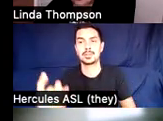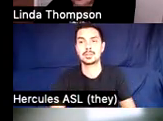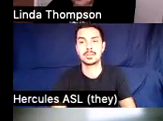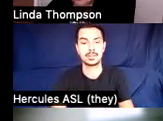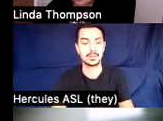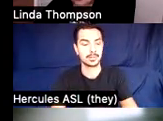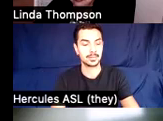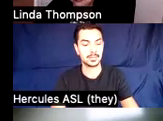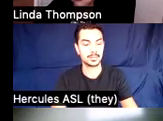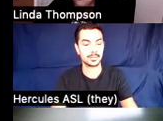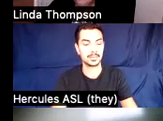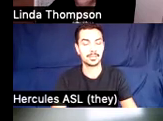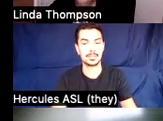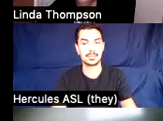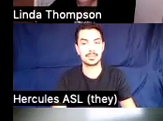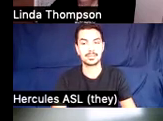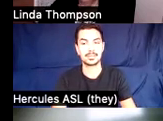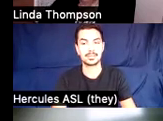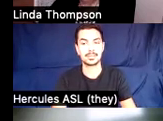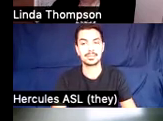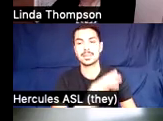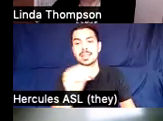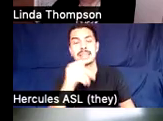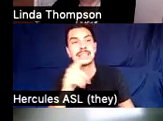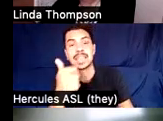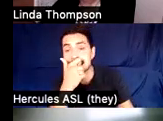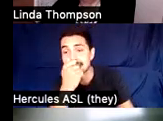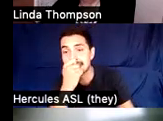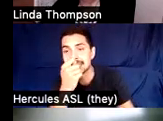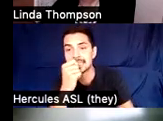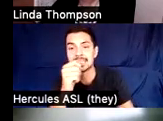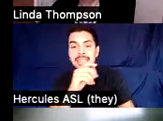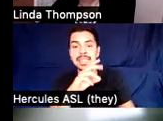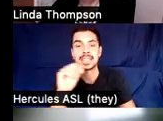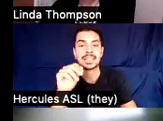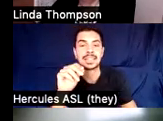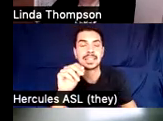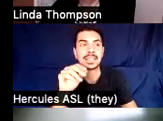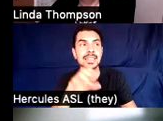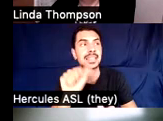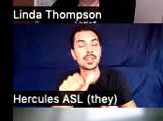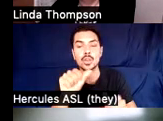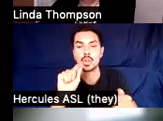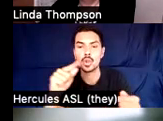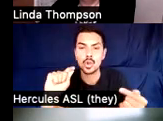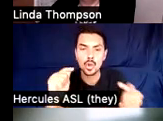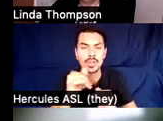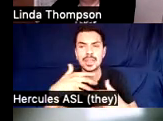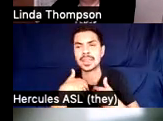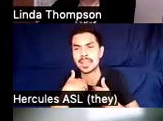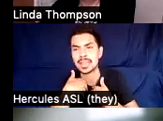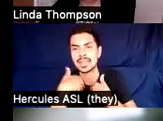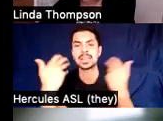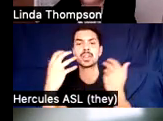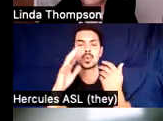take that Kleenex and put it someplace that it's ask that hurt or that anger or that grief